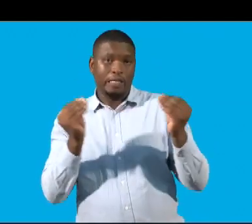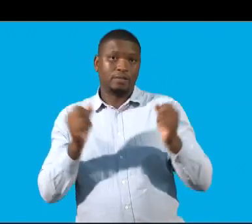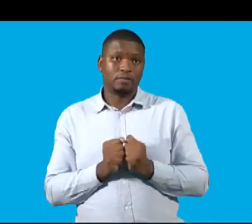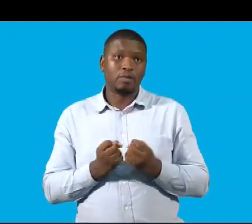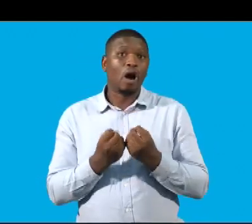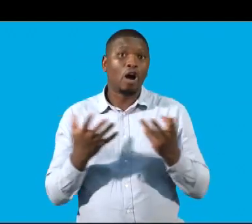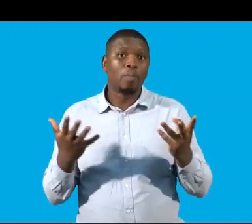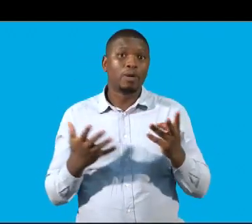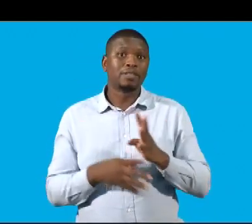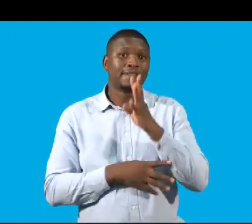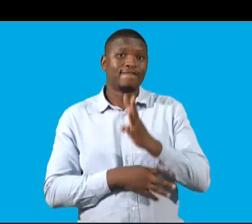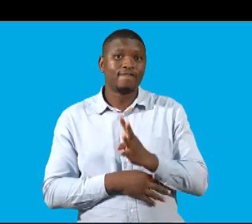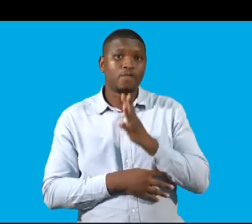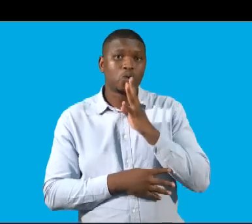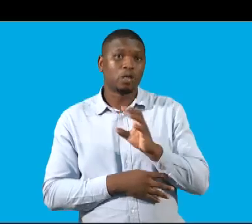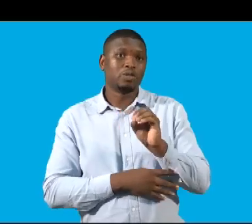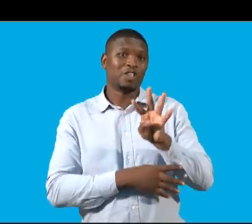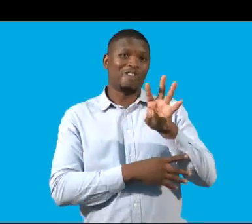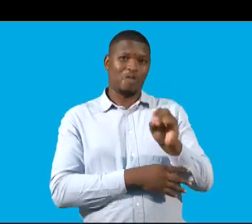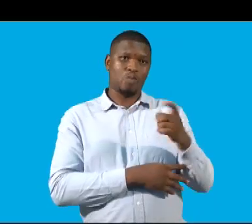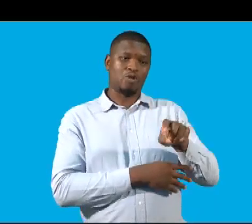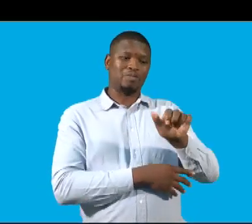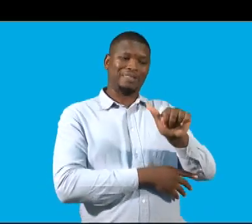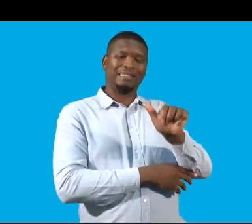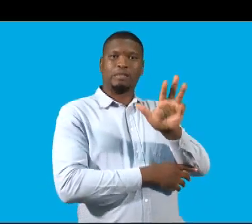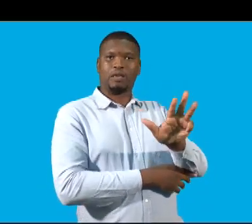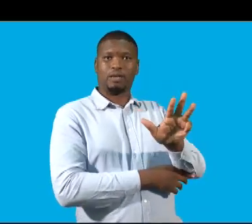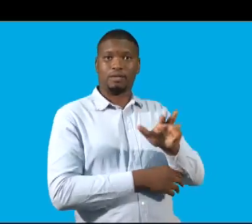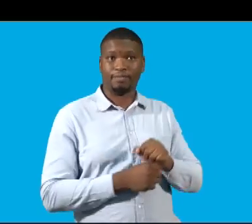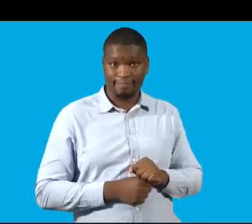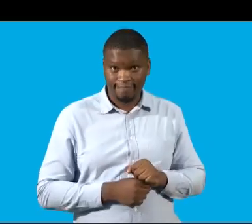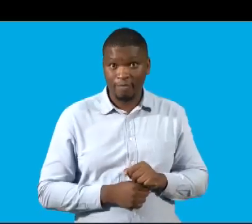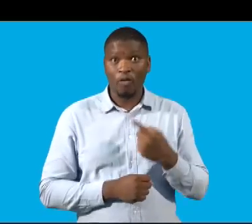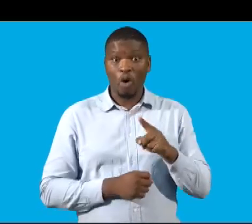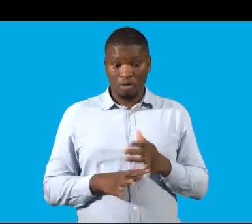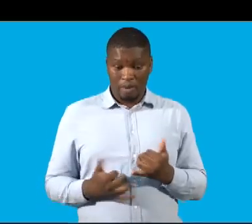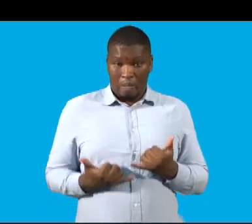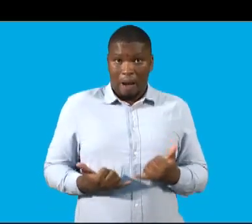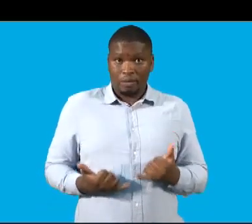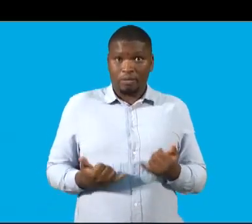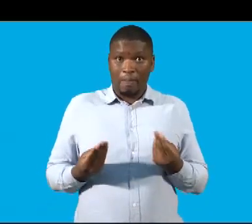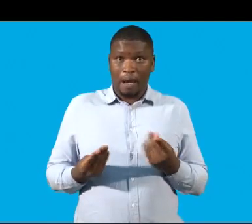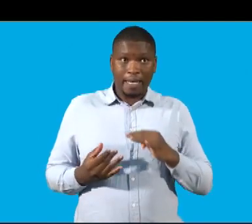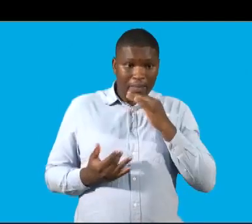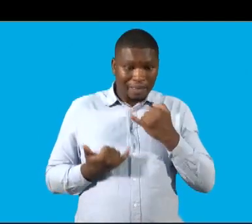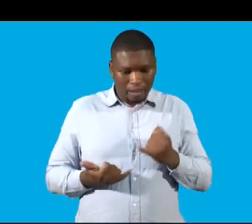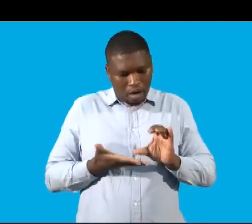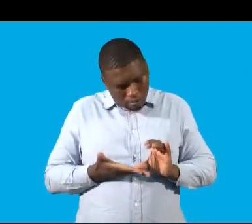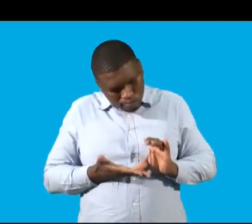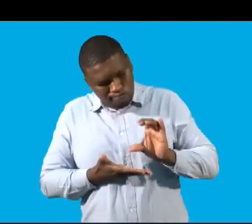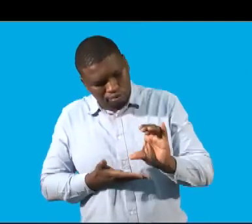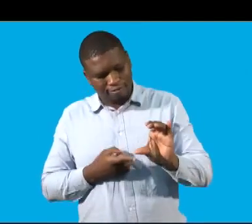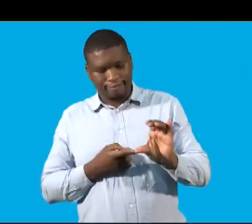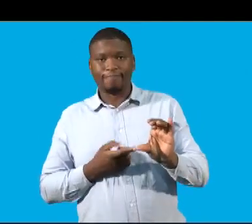be the 4,044 rands and 69 cents. When it comes to the present value, that is the money that was